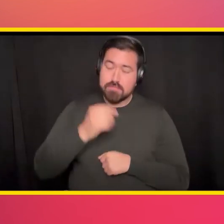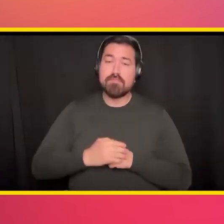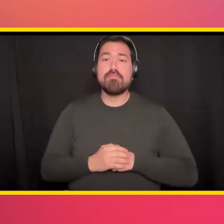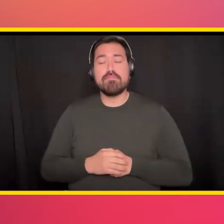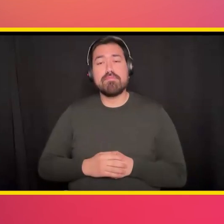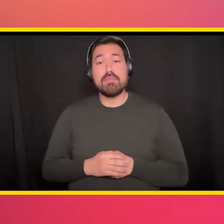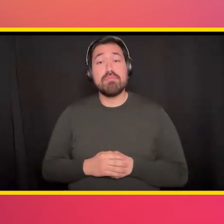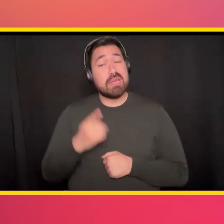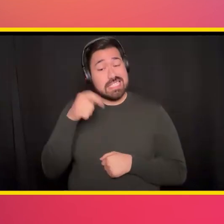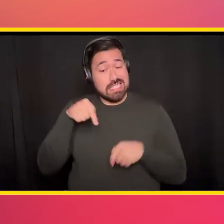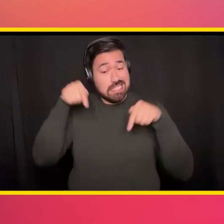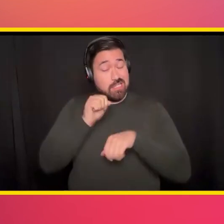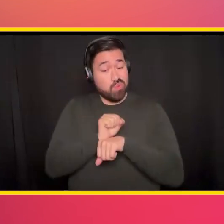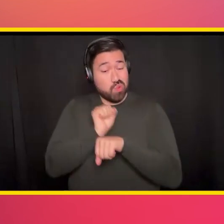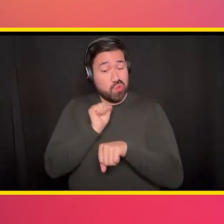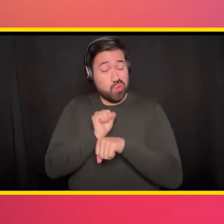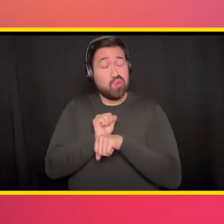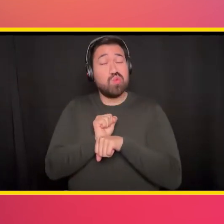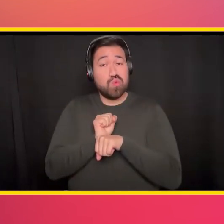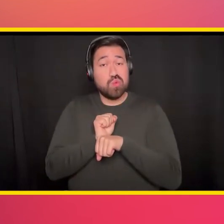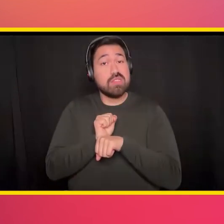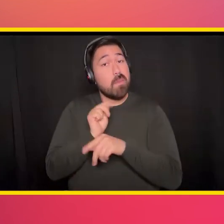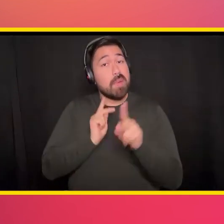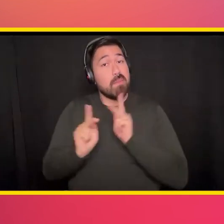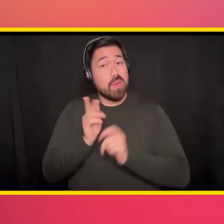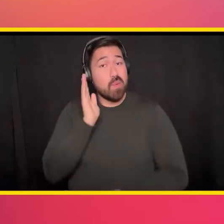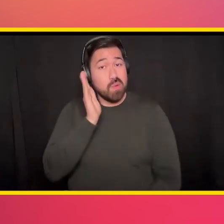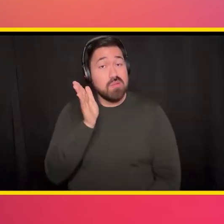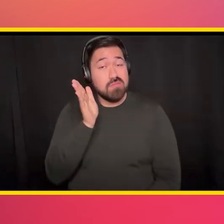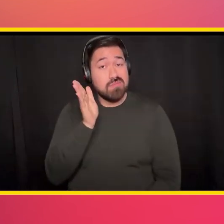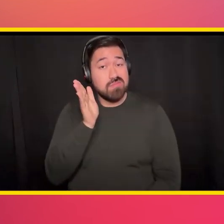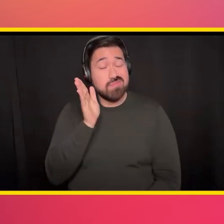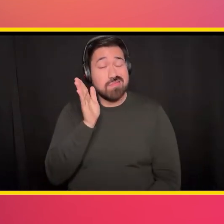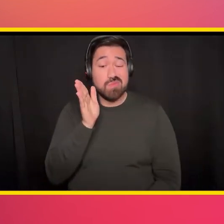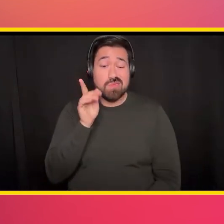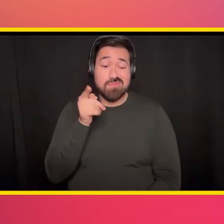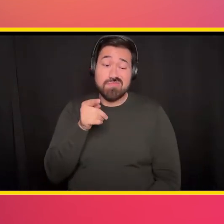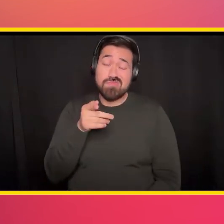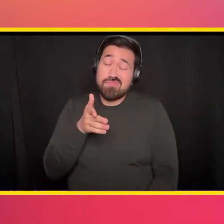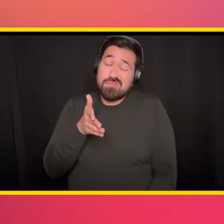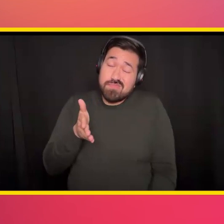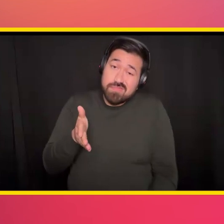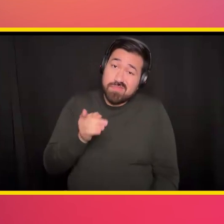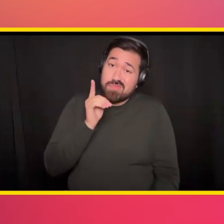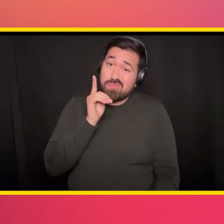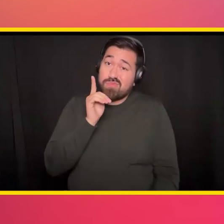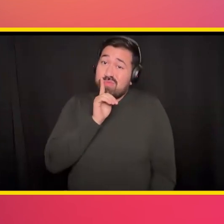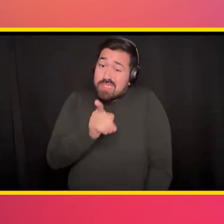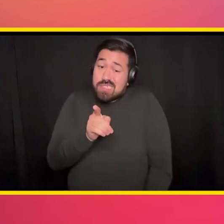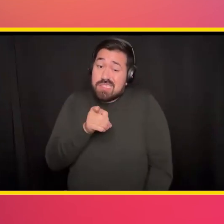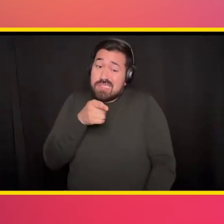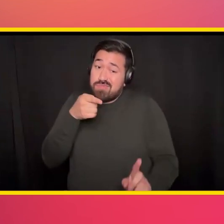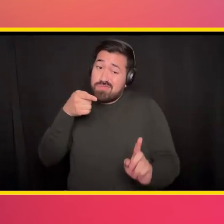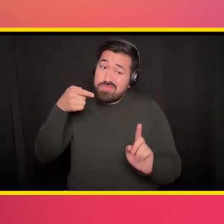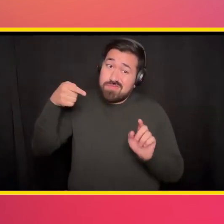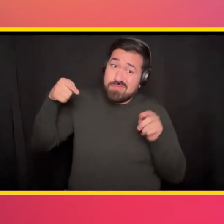in this work, sometimes people will purposefully and sometimes unintentionally